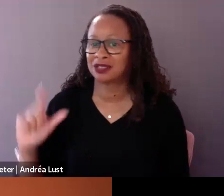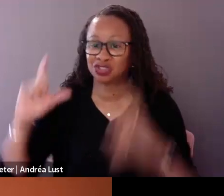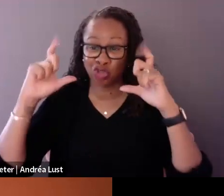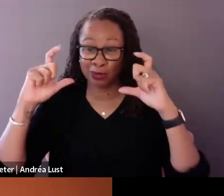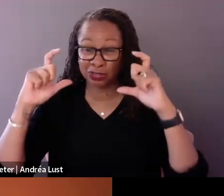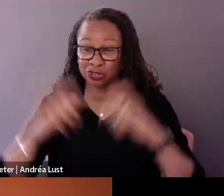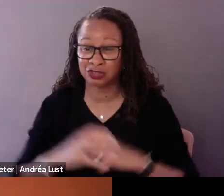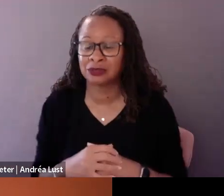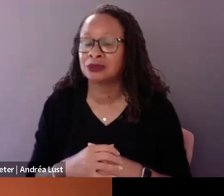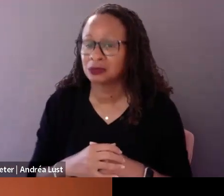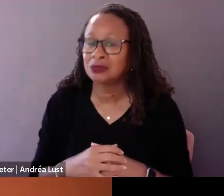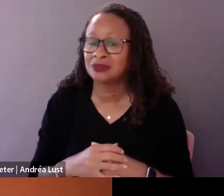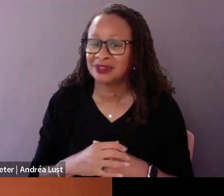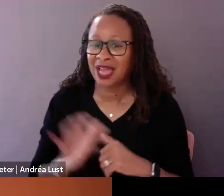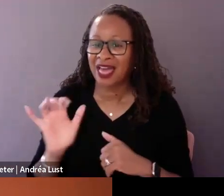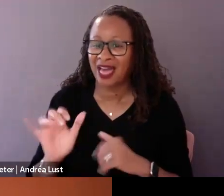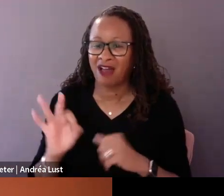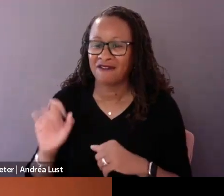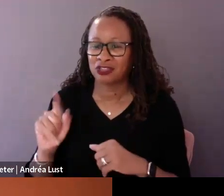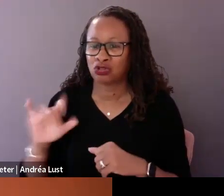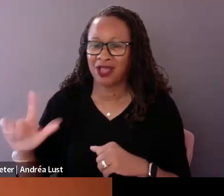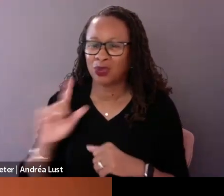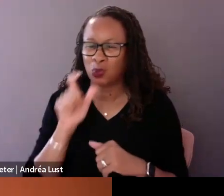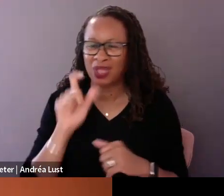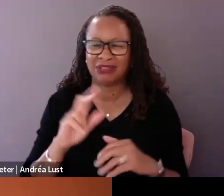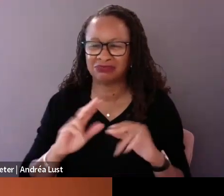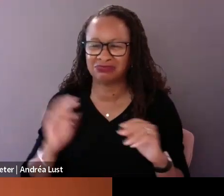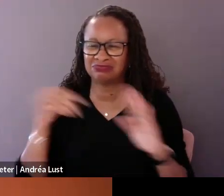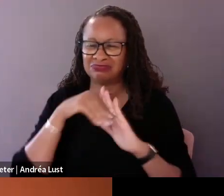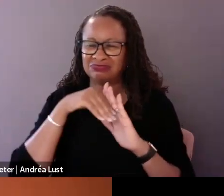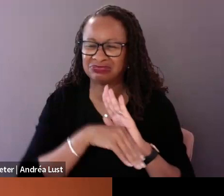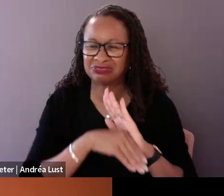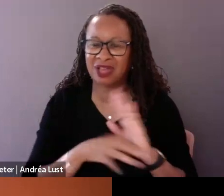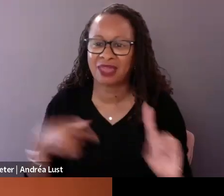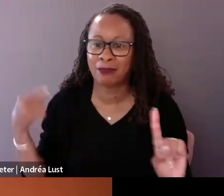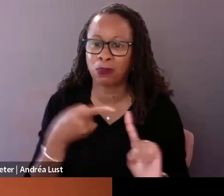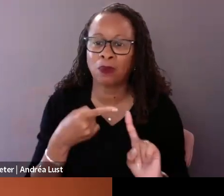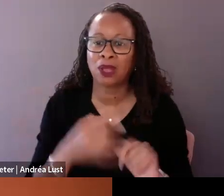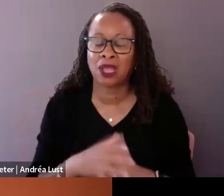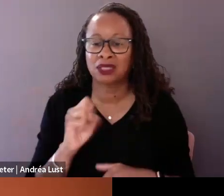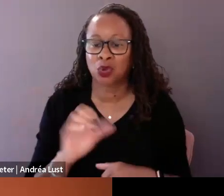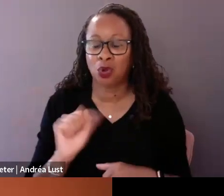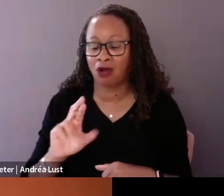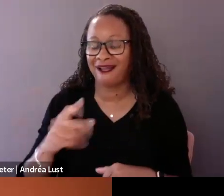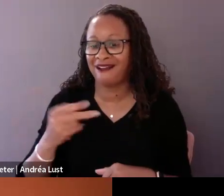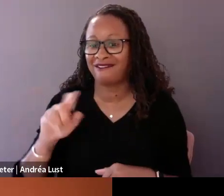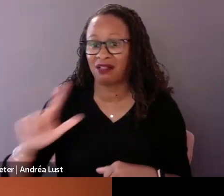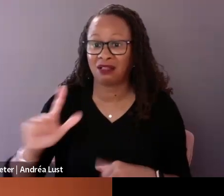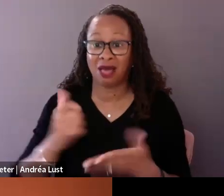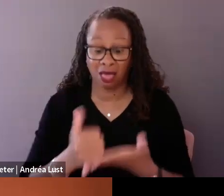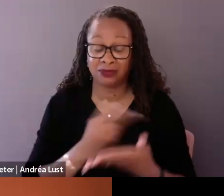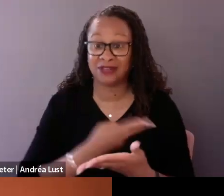trial, who had kind of devolved by that point. And so the archival helped us not only see